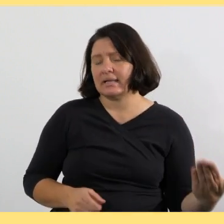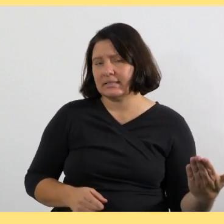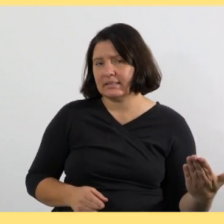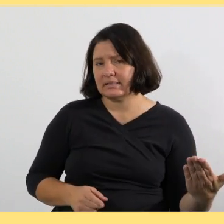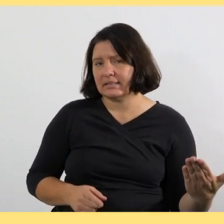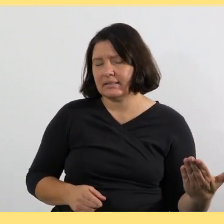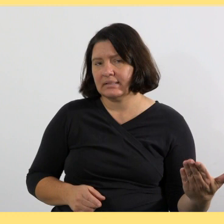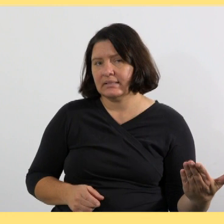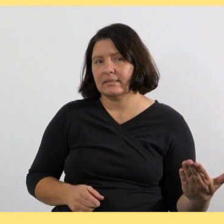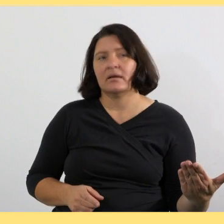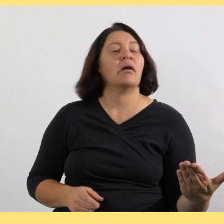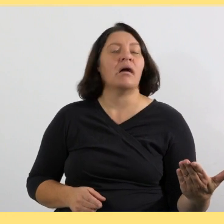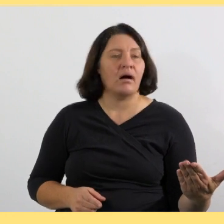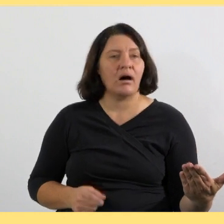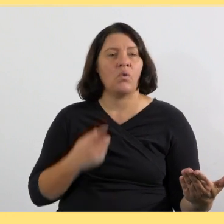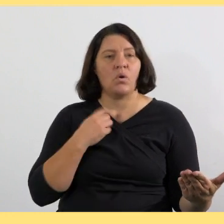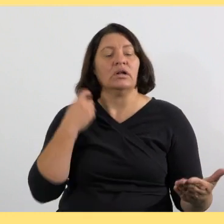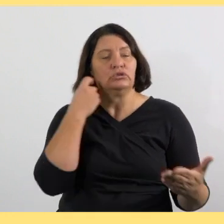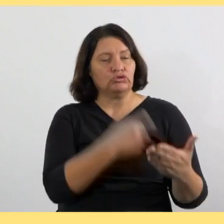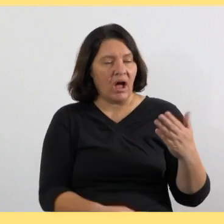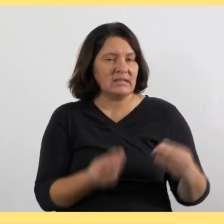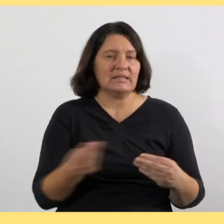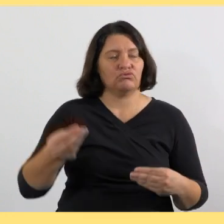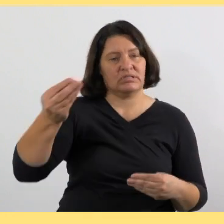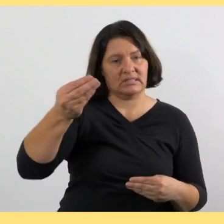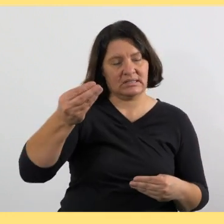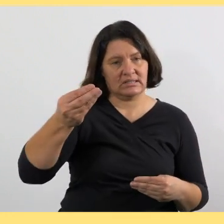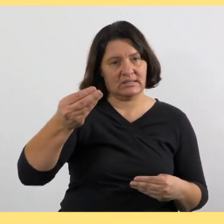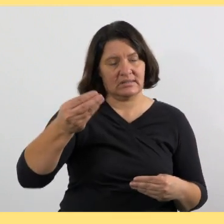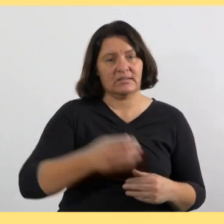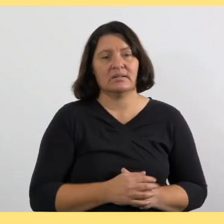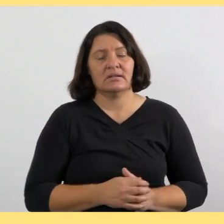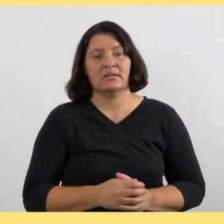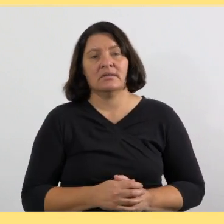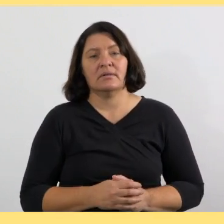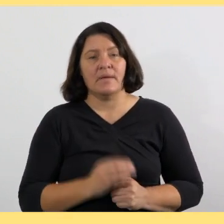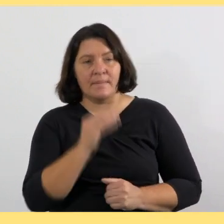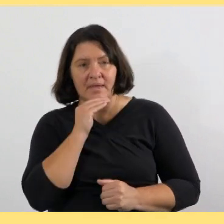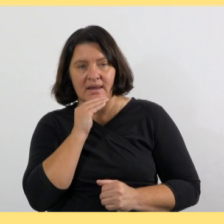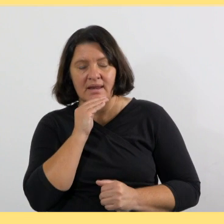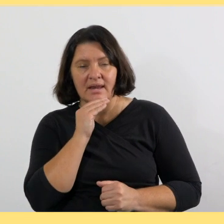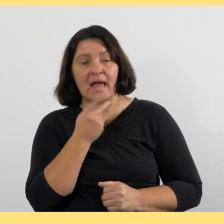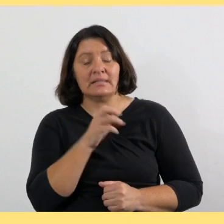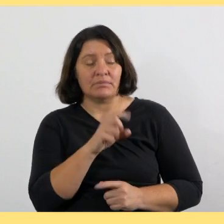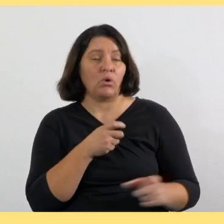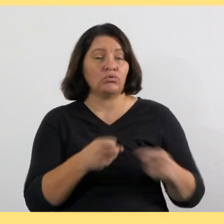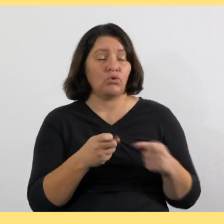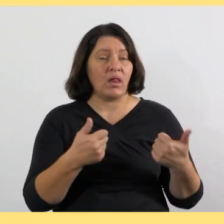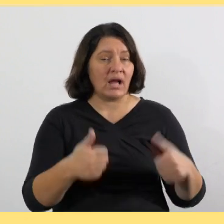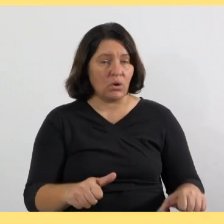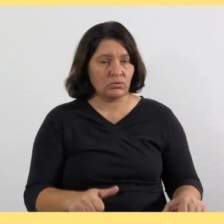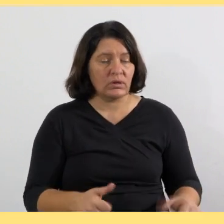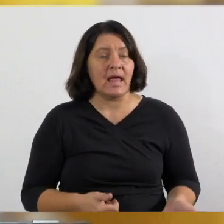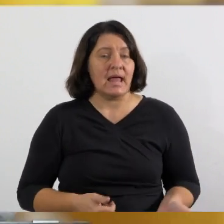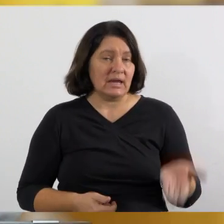debit side of my debtors ledger? This is when we charge interest to our debtors. That means our debtors